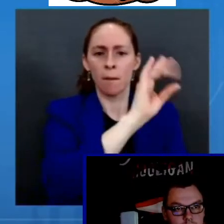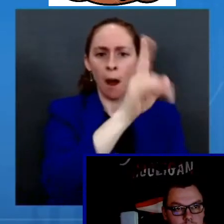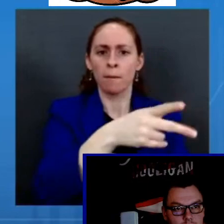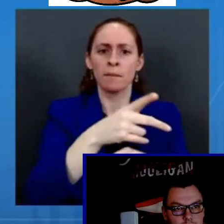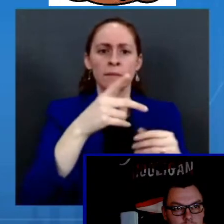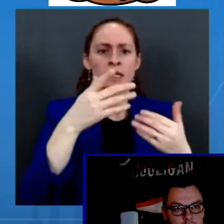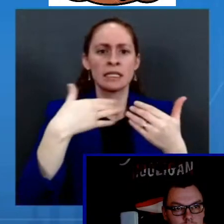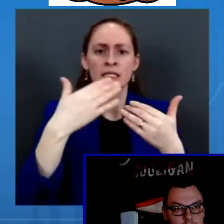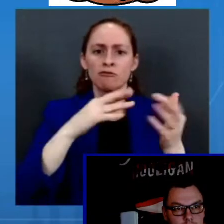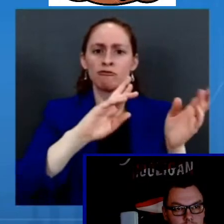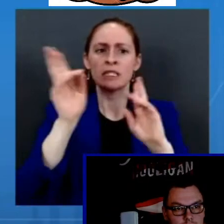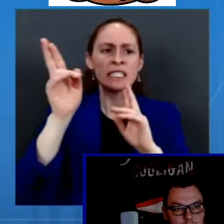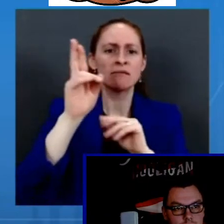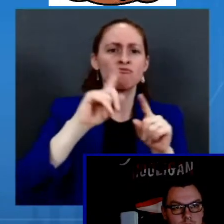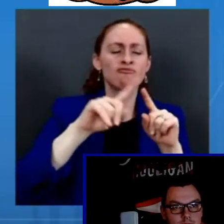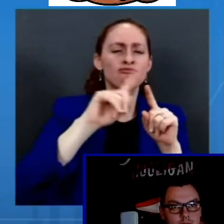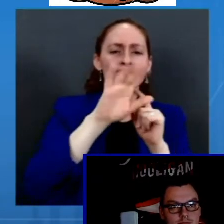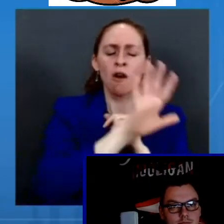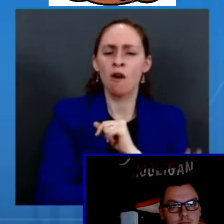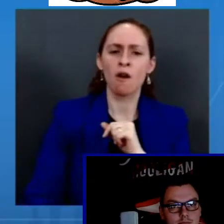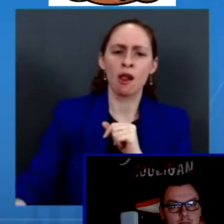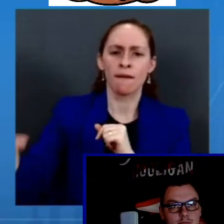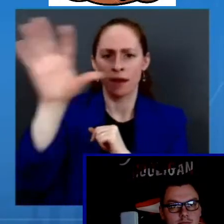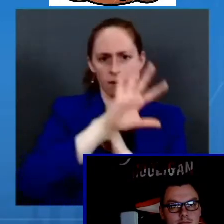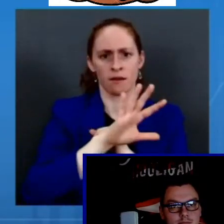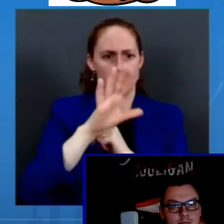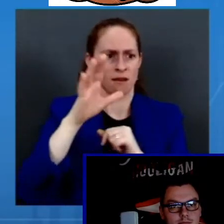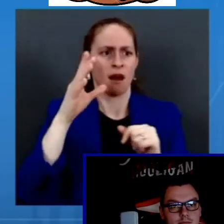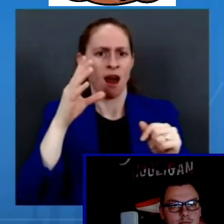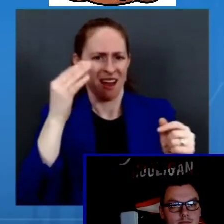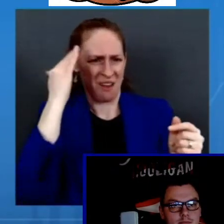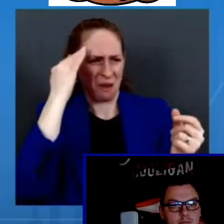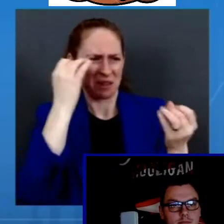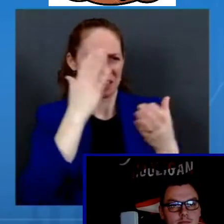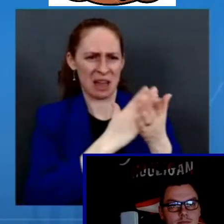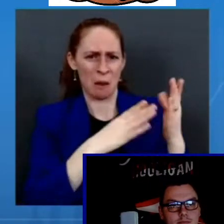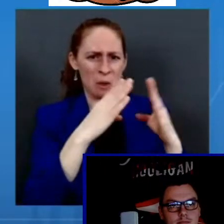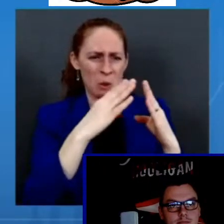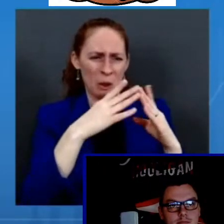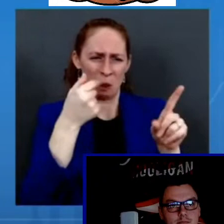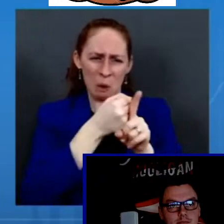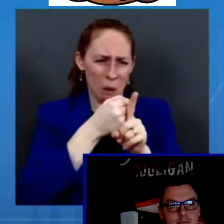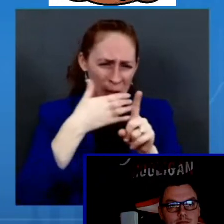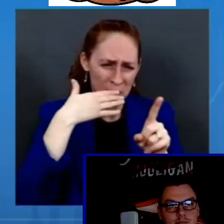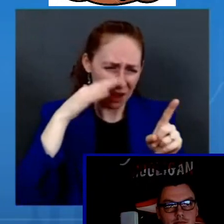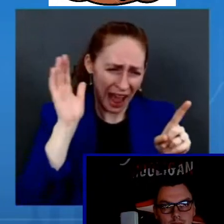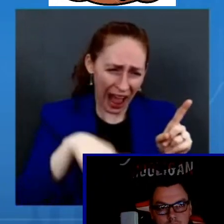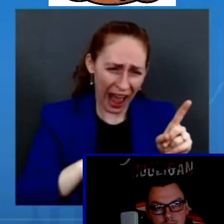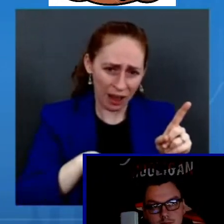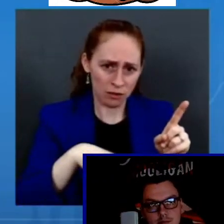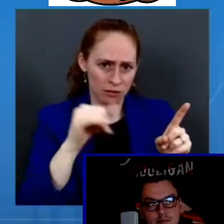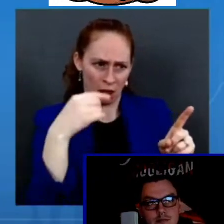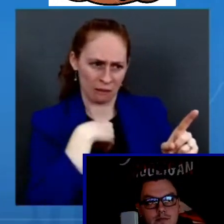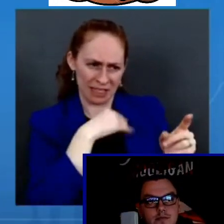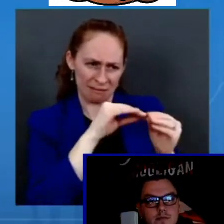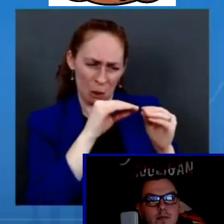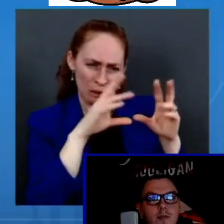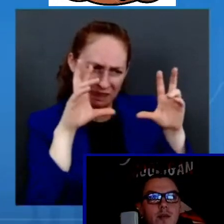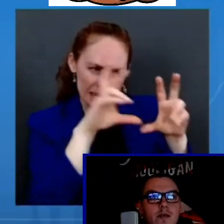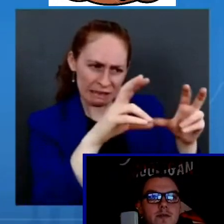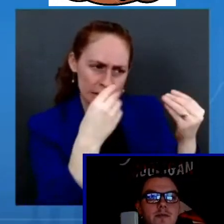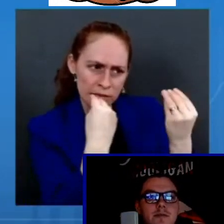communities and hard-hit populations across the country. Over to you, Dr. Fauci, for the medical part of this. Yeah, well, Jeff,